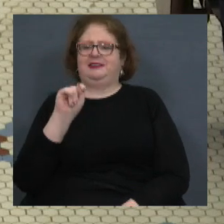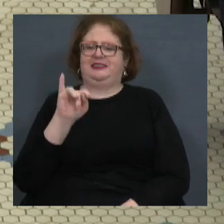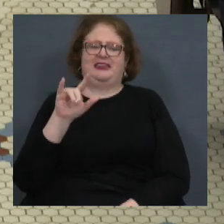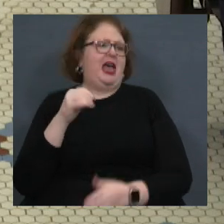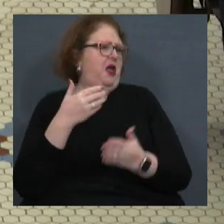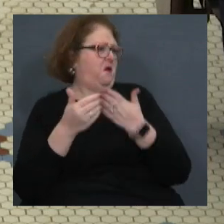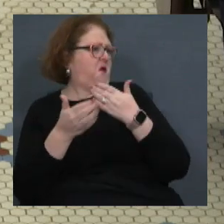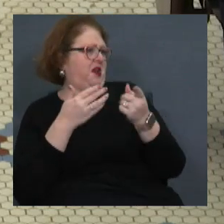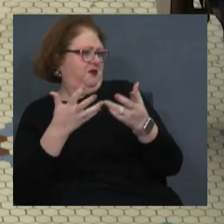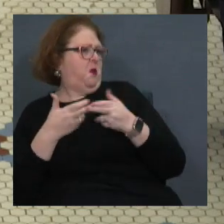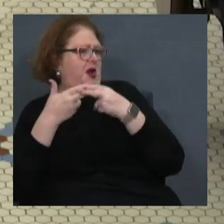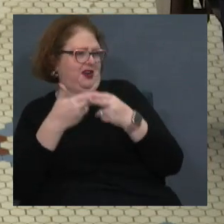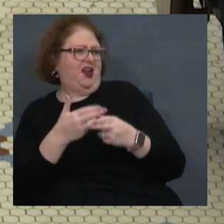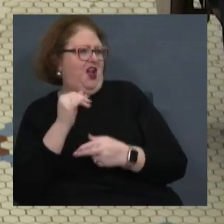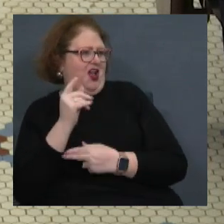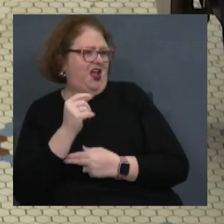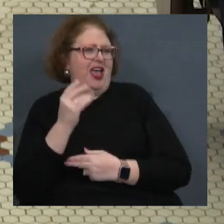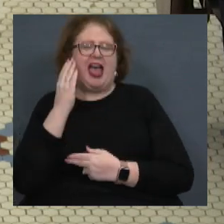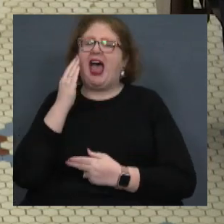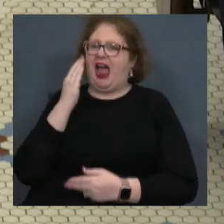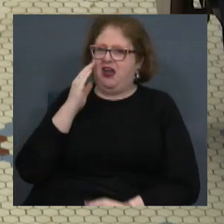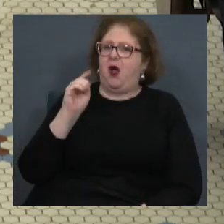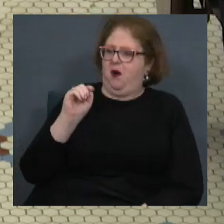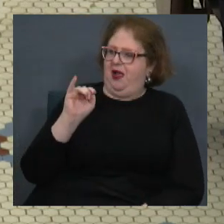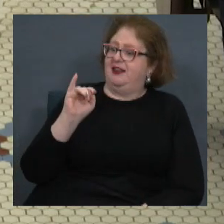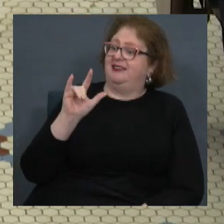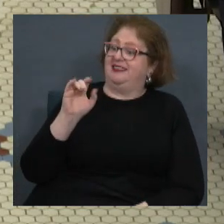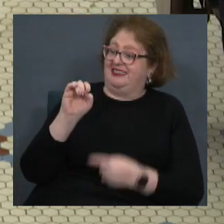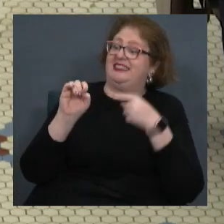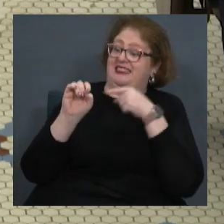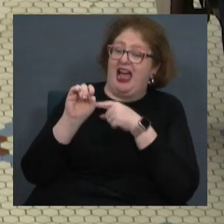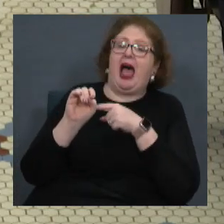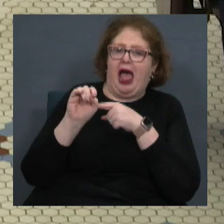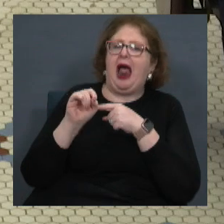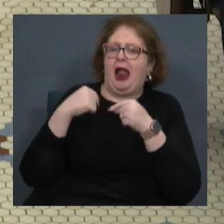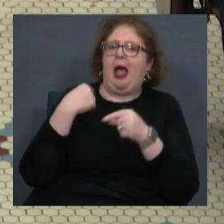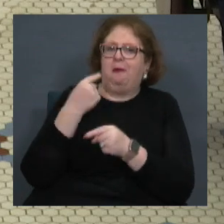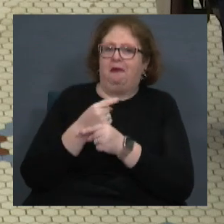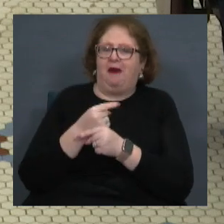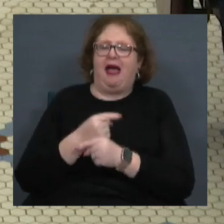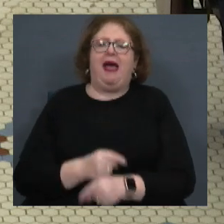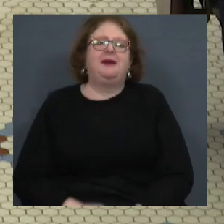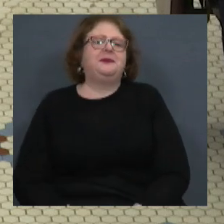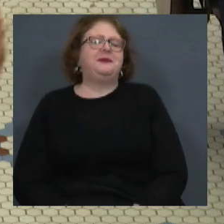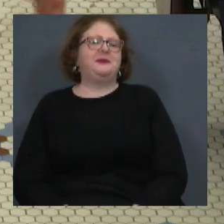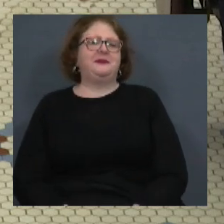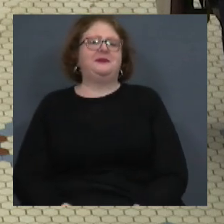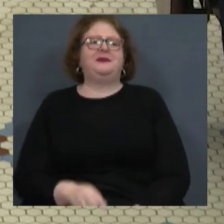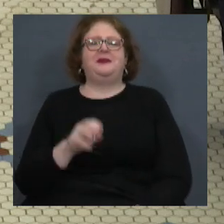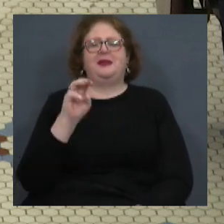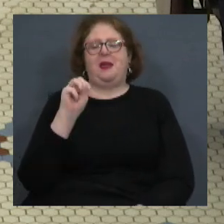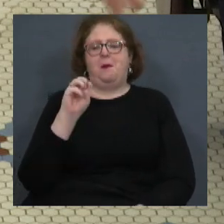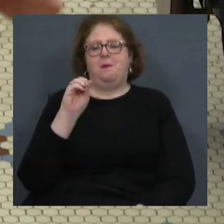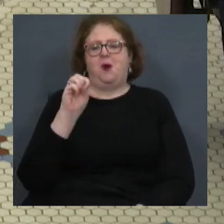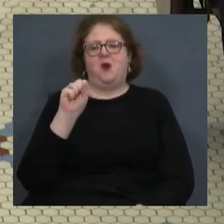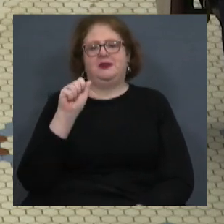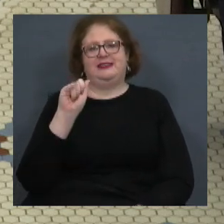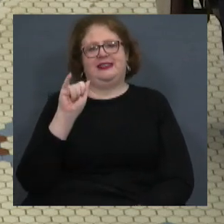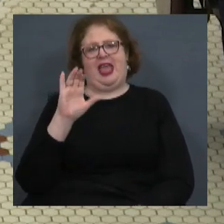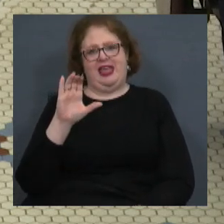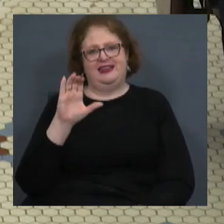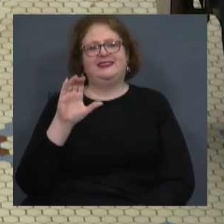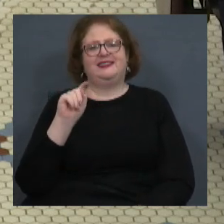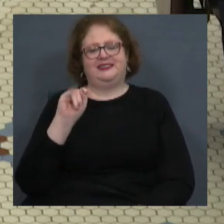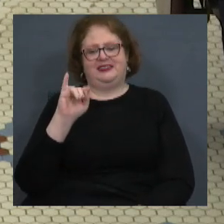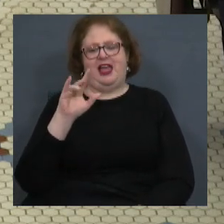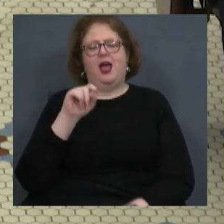We'll call it tile, and I know I hit it right. But it is appreciated that you kept that